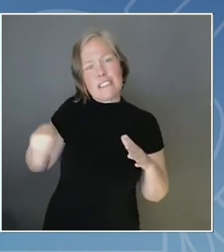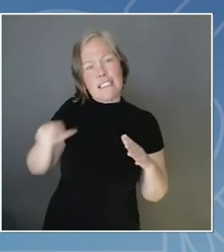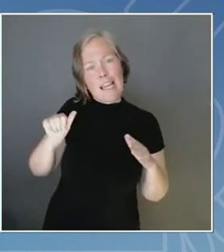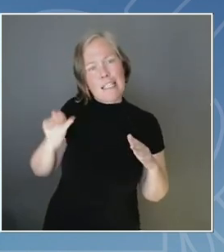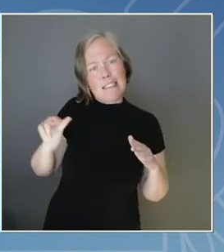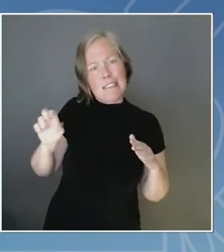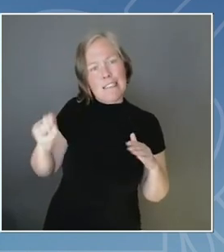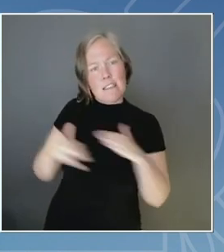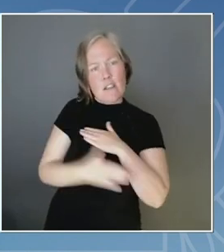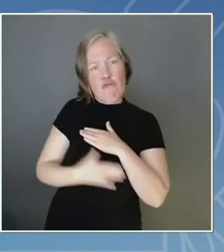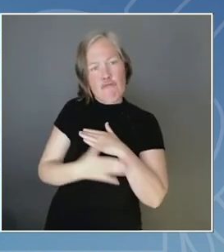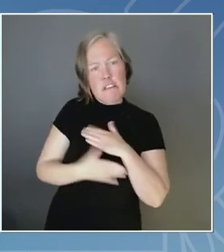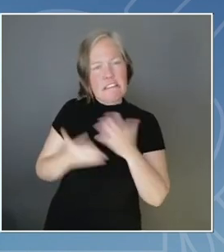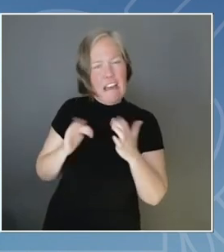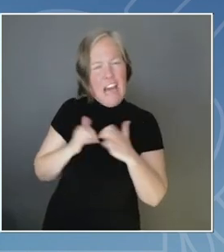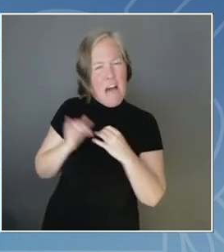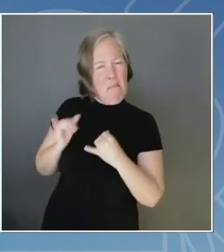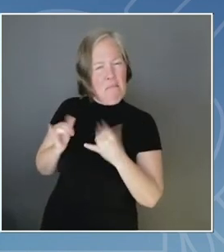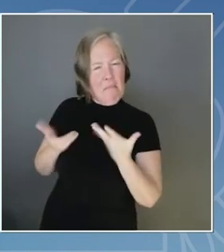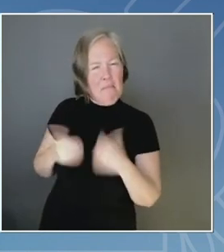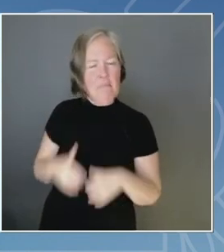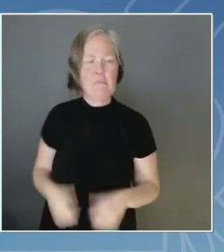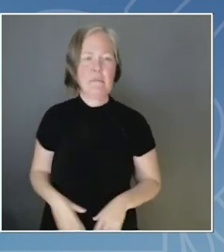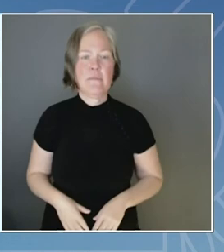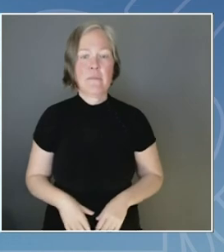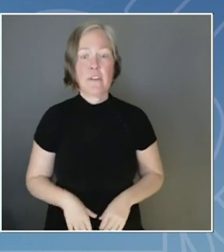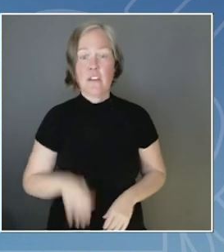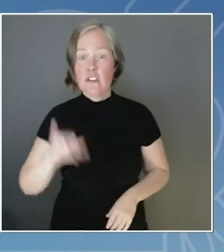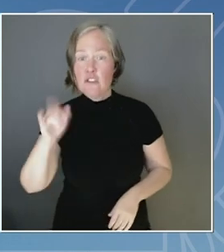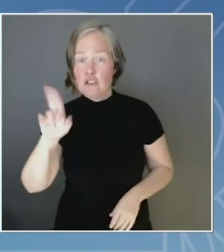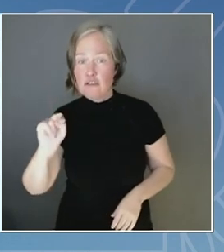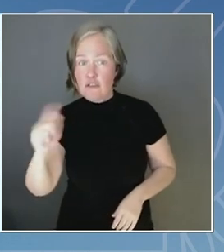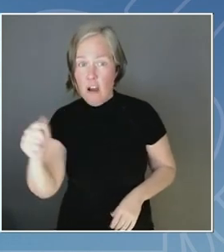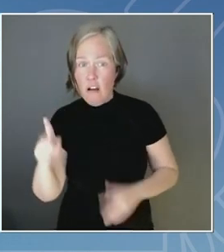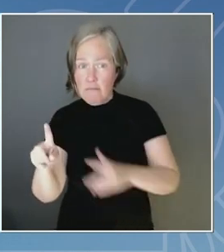answer that? And I could probably also build on that.